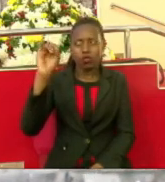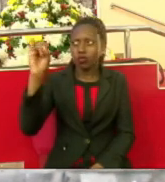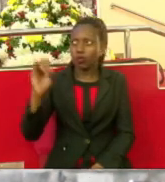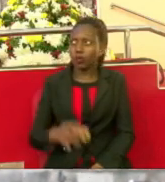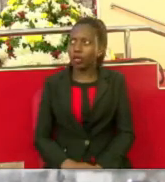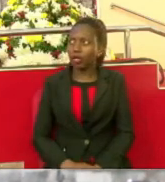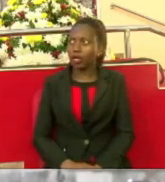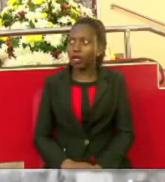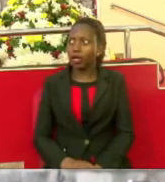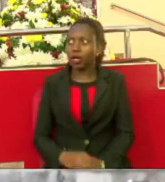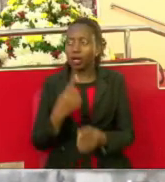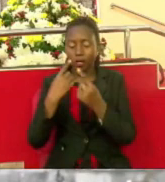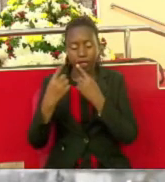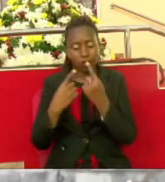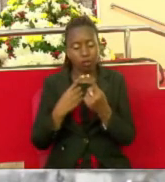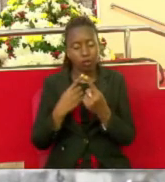have time for what you